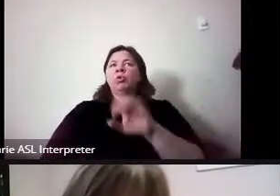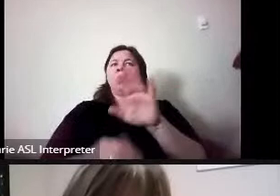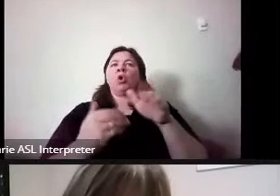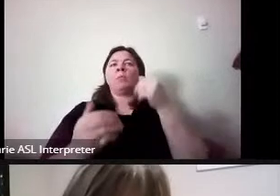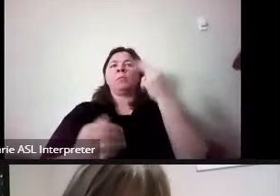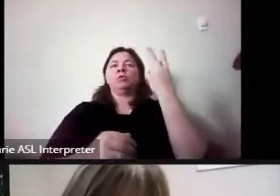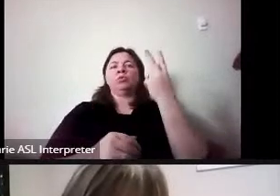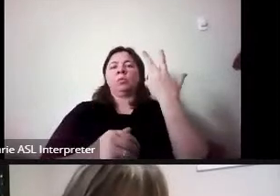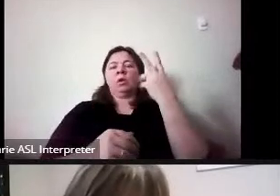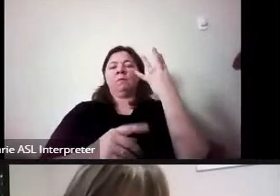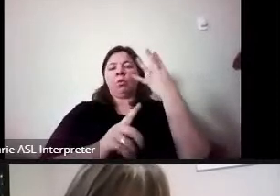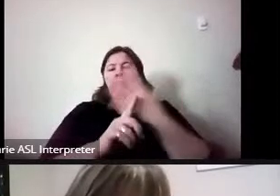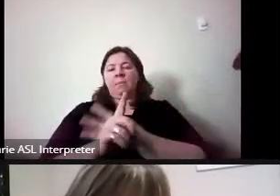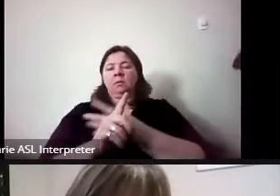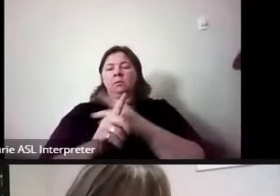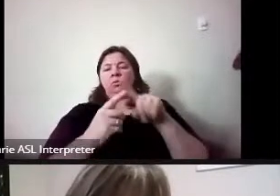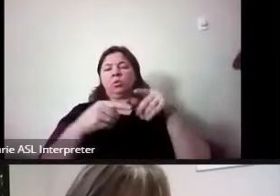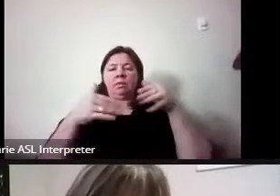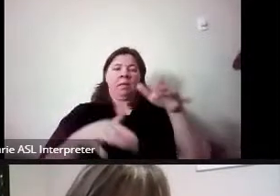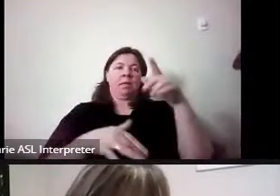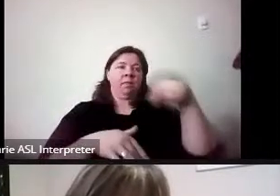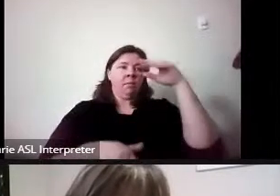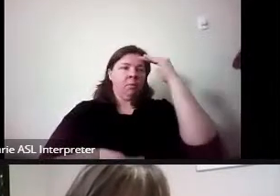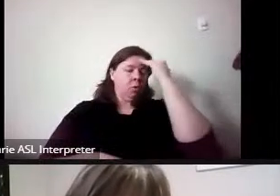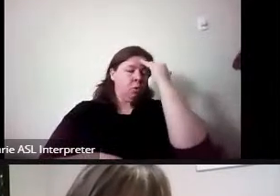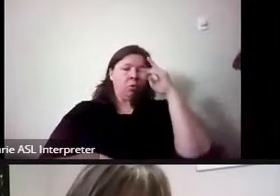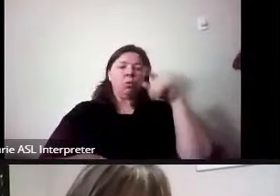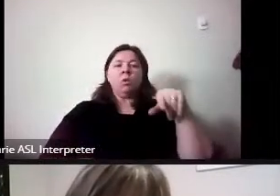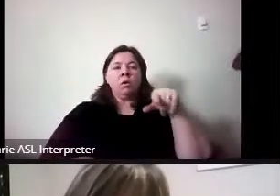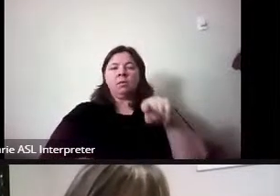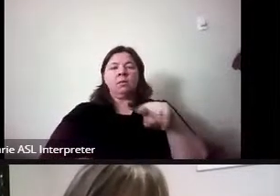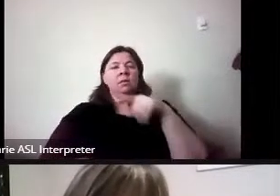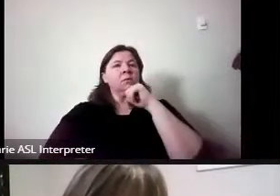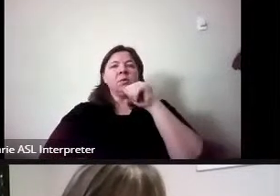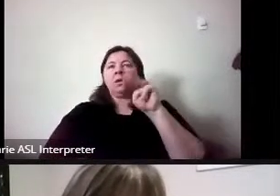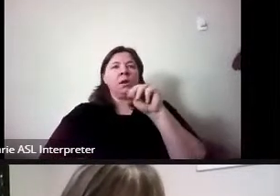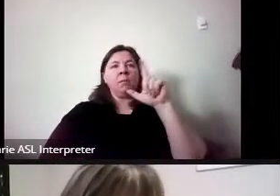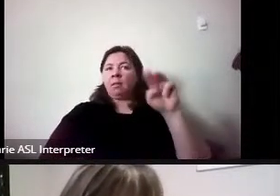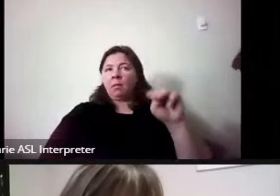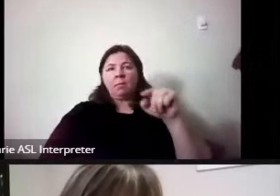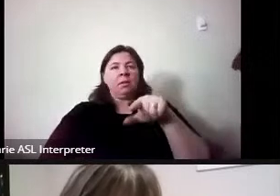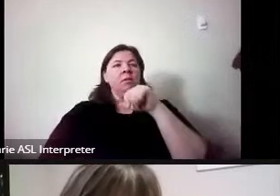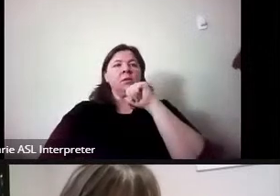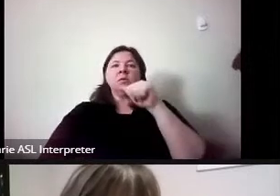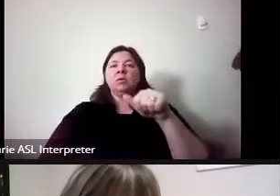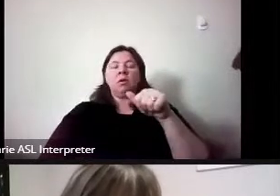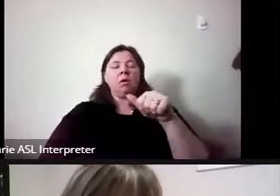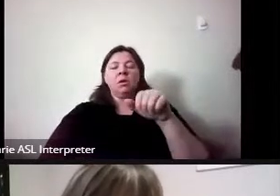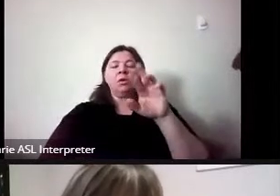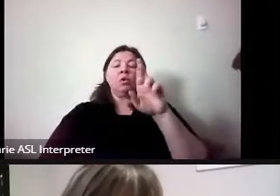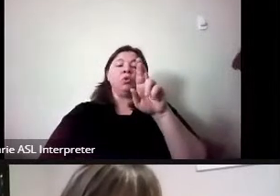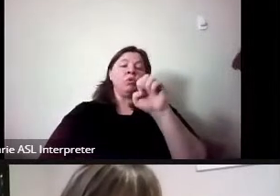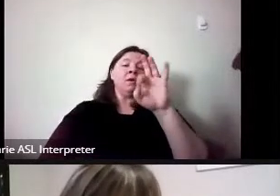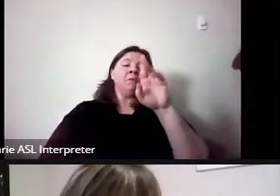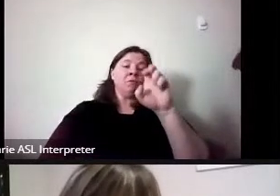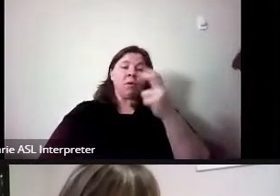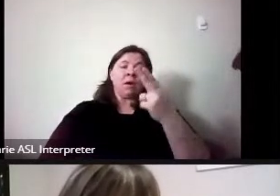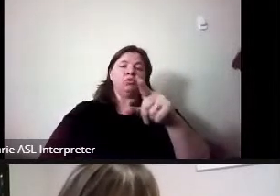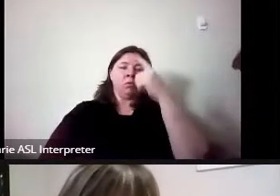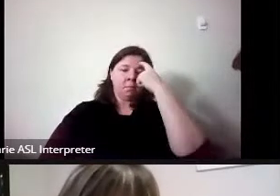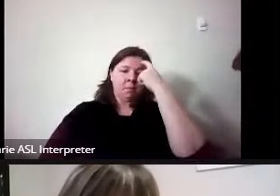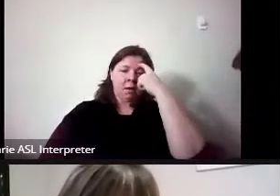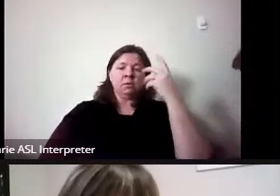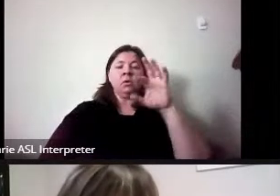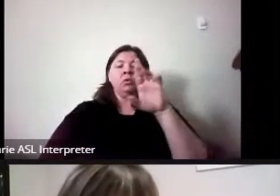2, 3, 4 months to let them know that no, this is not MLM, this is not. Please refresh your minds. Please refresh